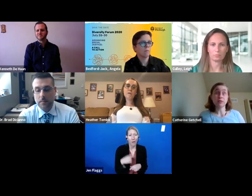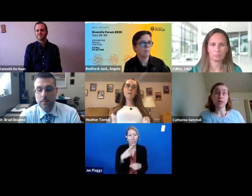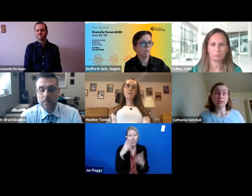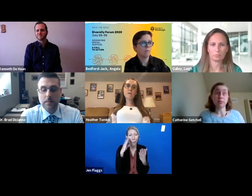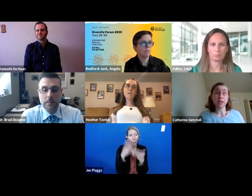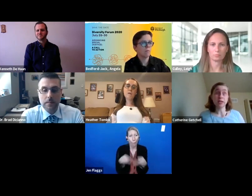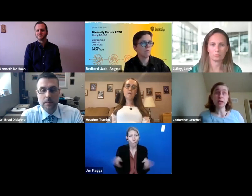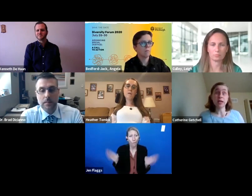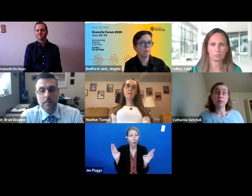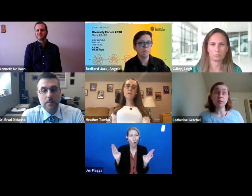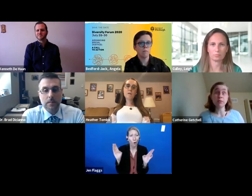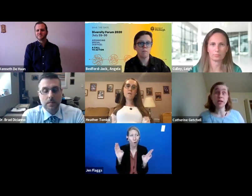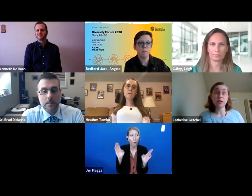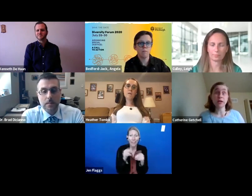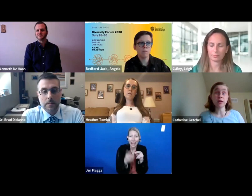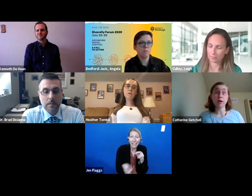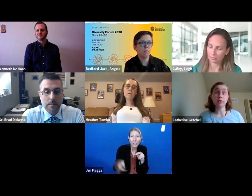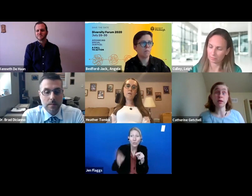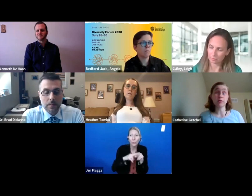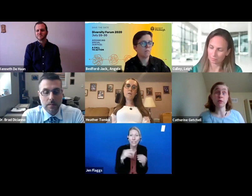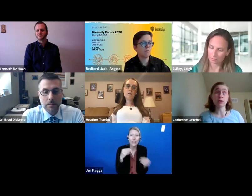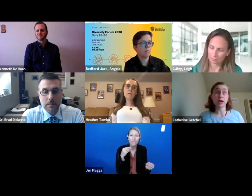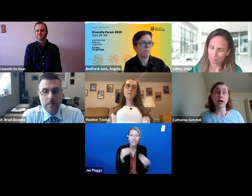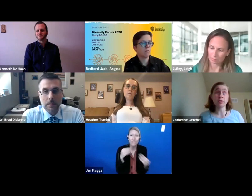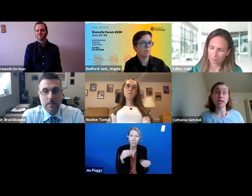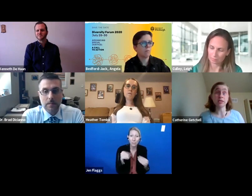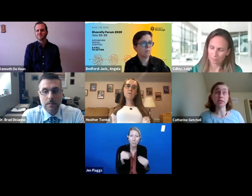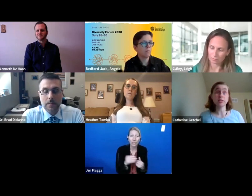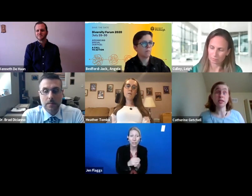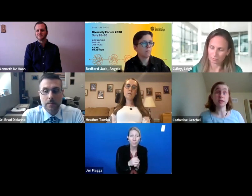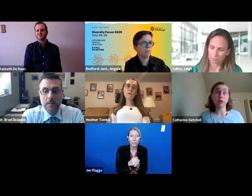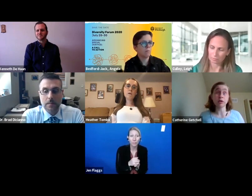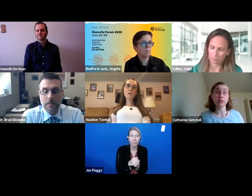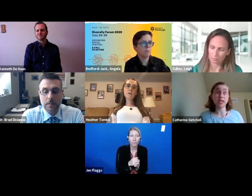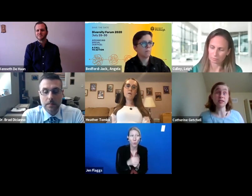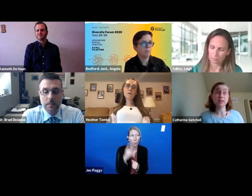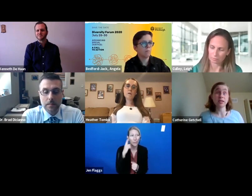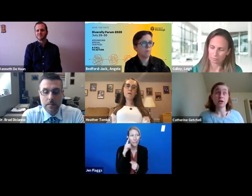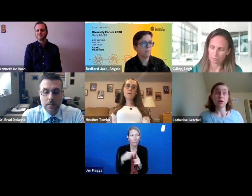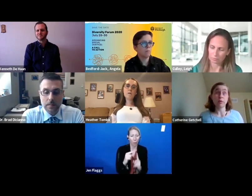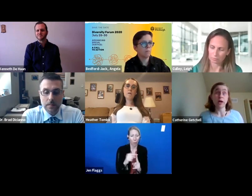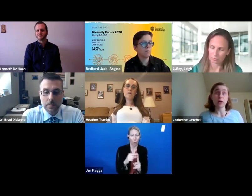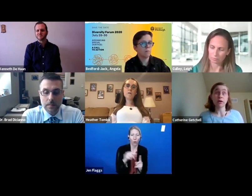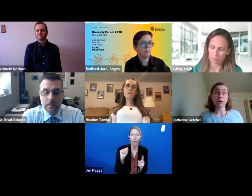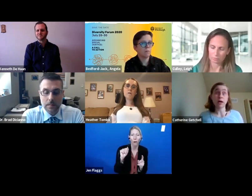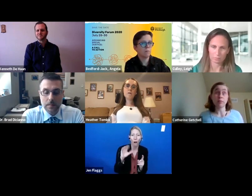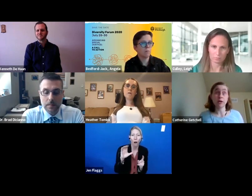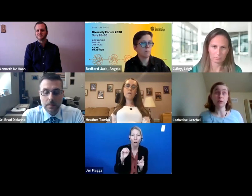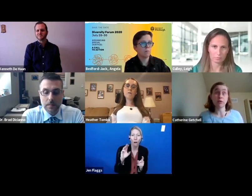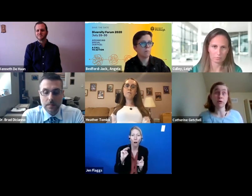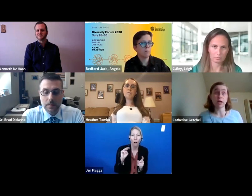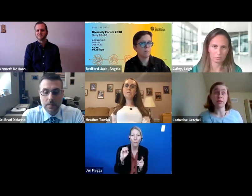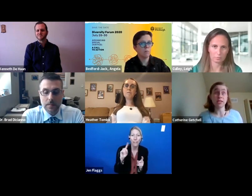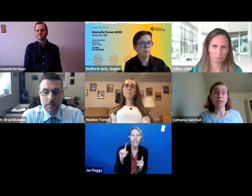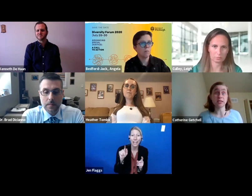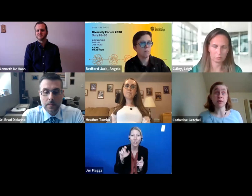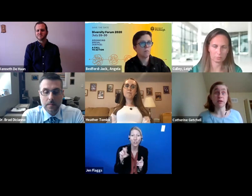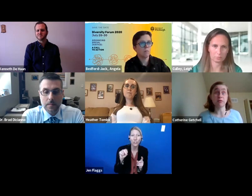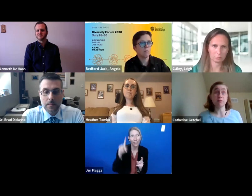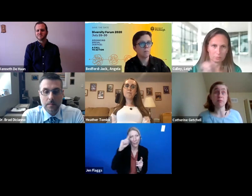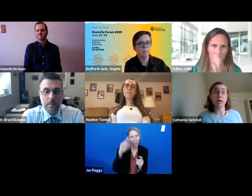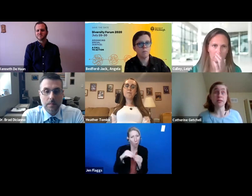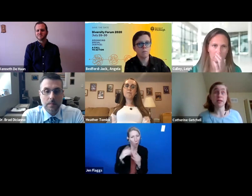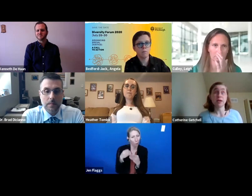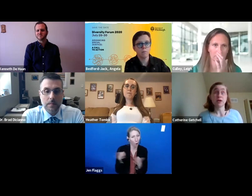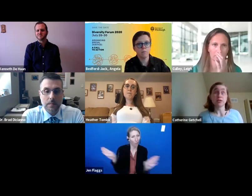overall increase in flexibility, and maybe we think about the word accommodations in a broader sense, where heretofore accommodations